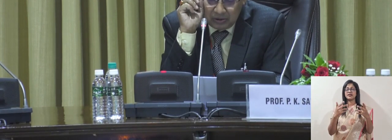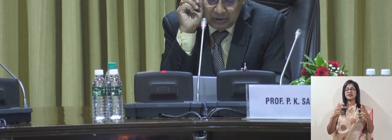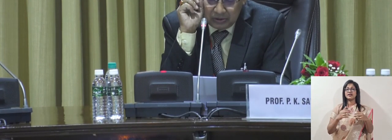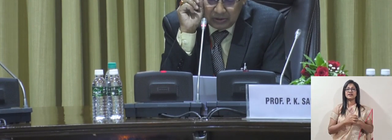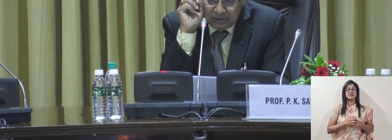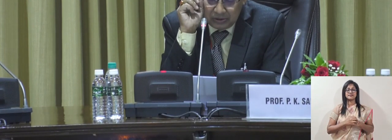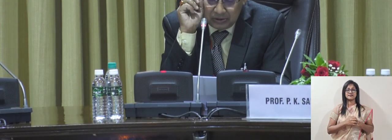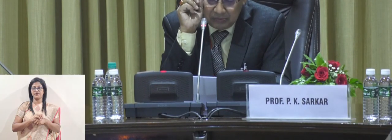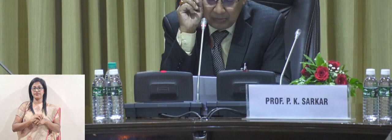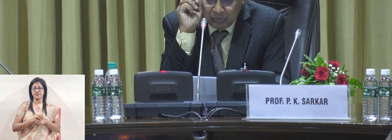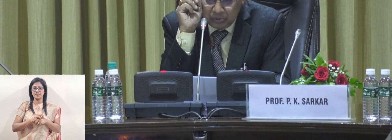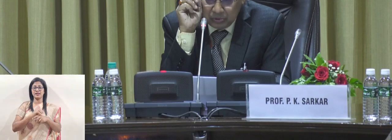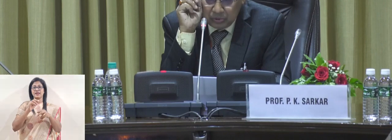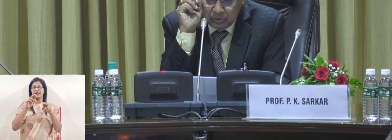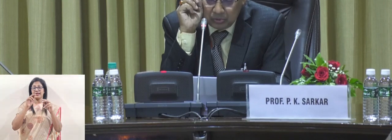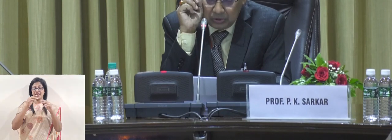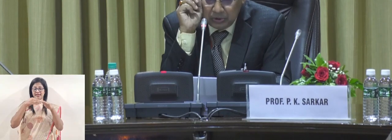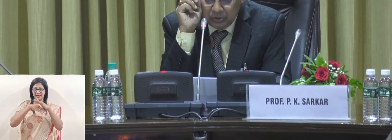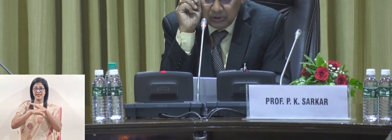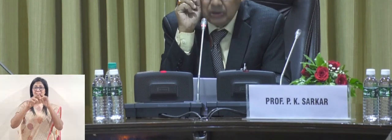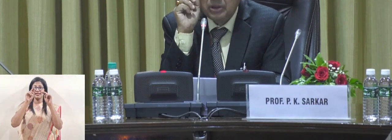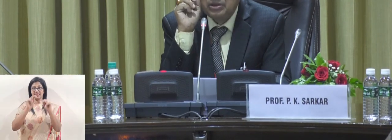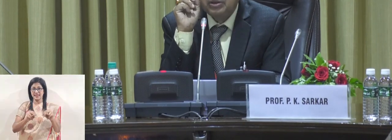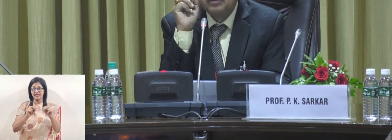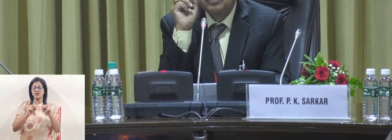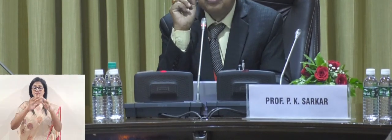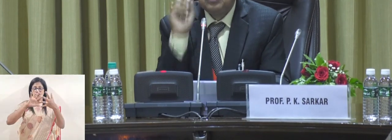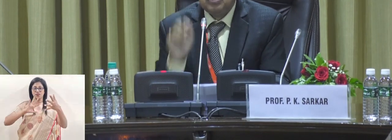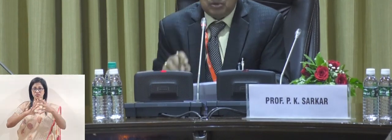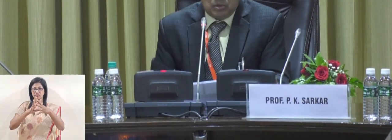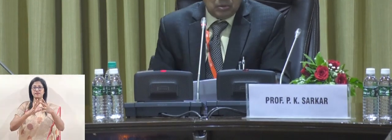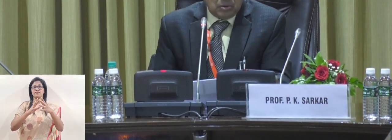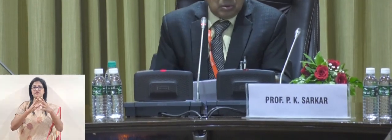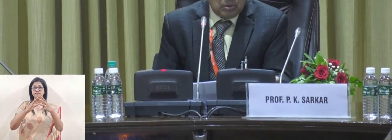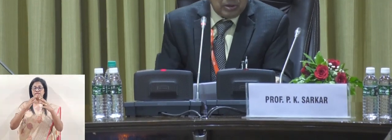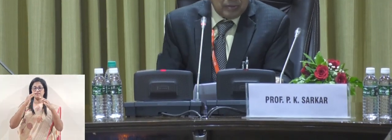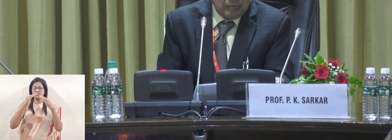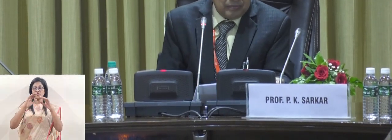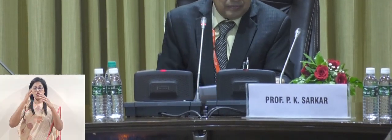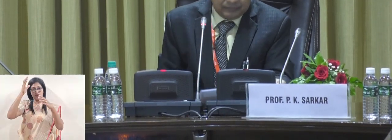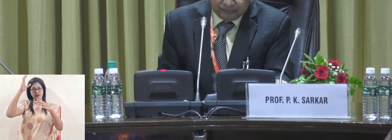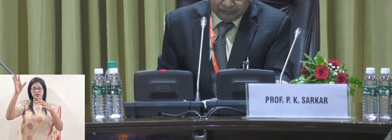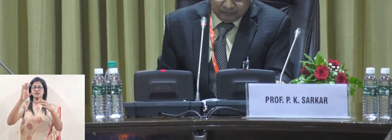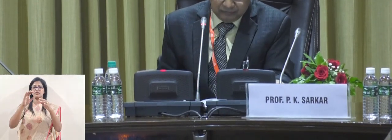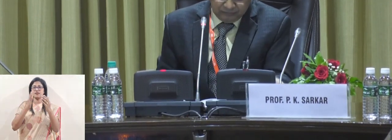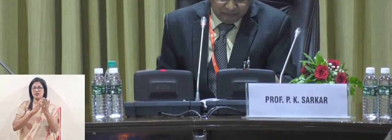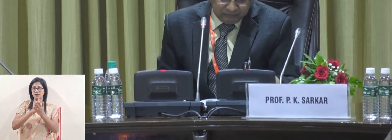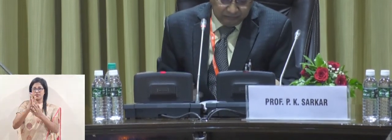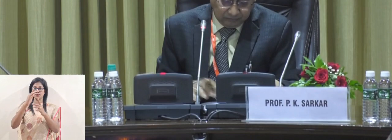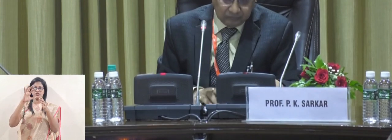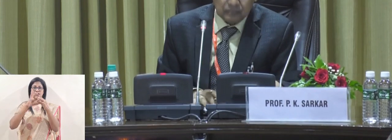for a context-sensitive approach to TOD in India. Okay.